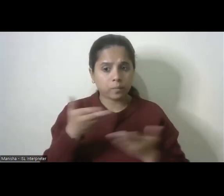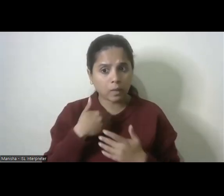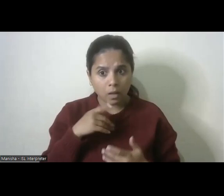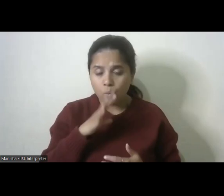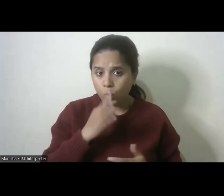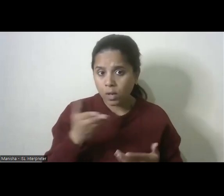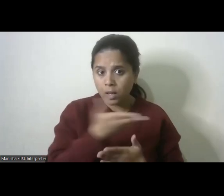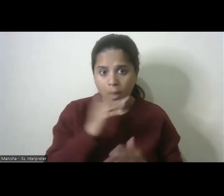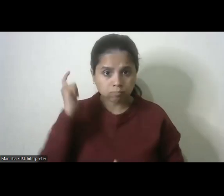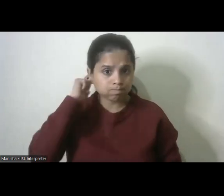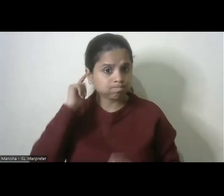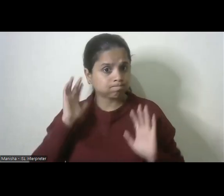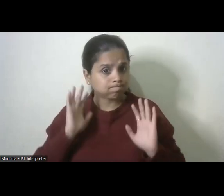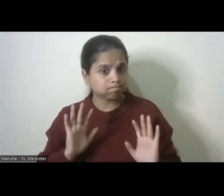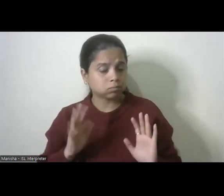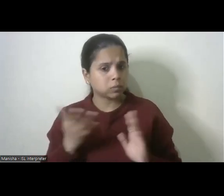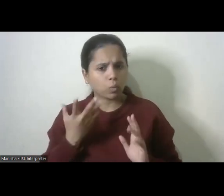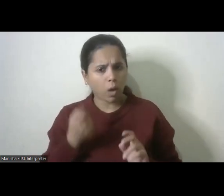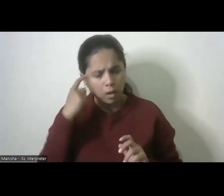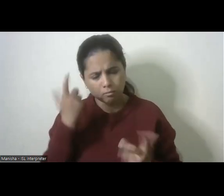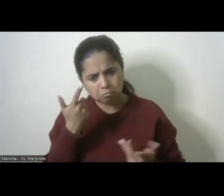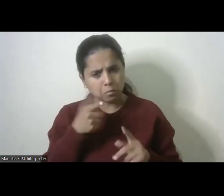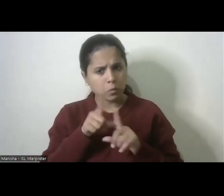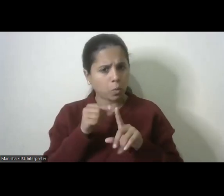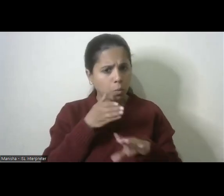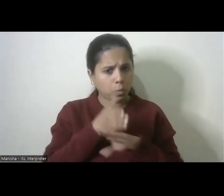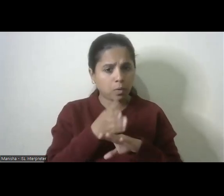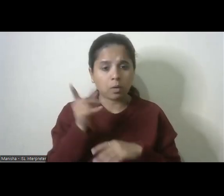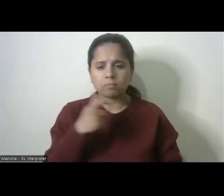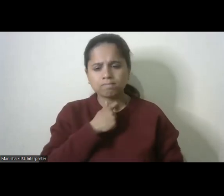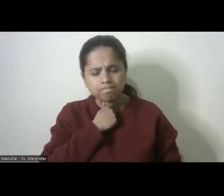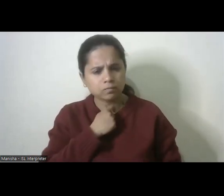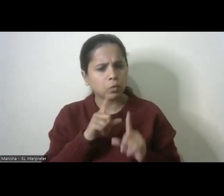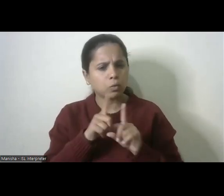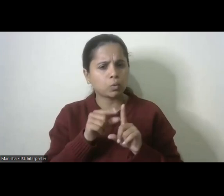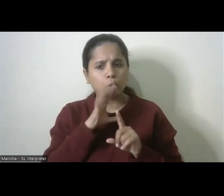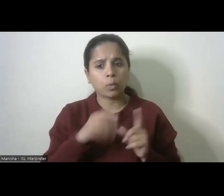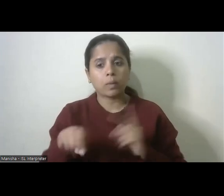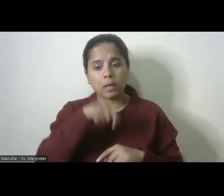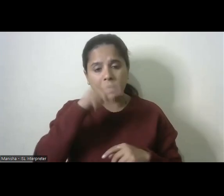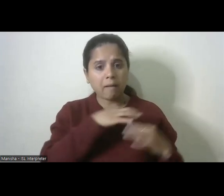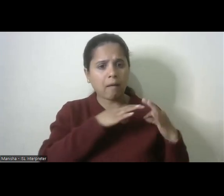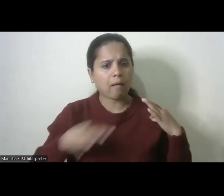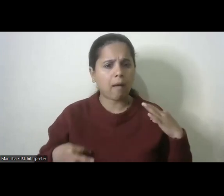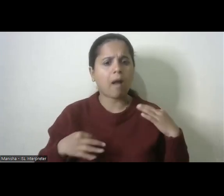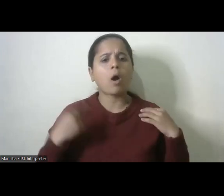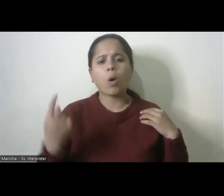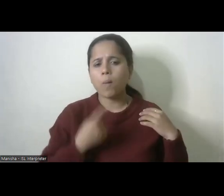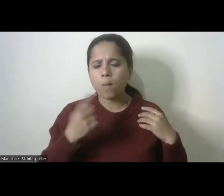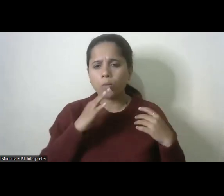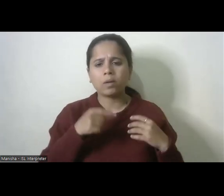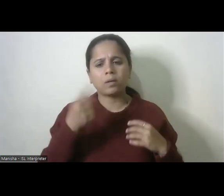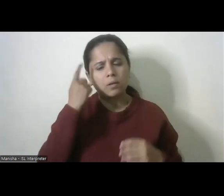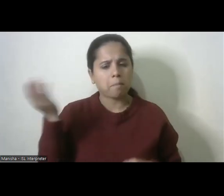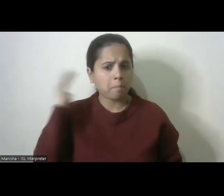had unintended consequences. He was so committed to the annihilation of caste, not through a